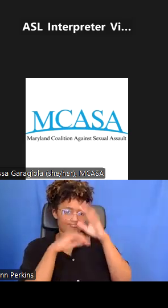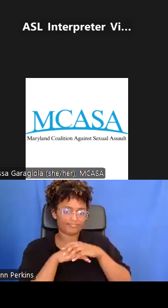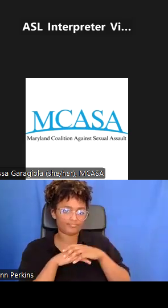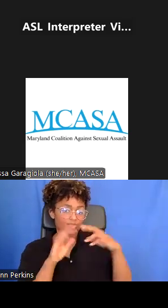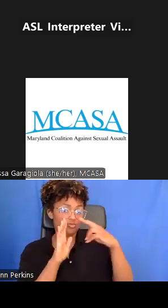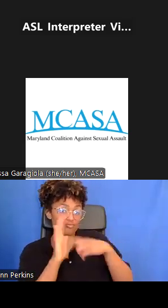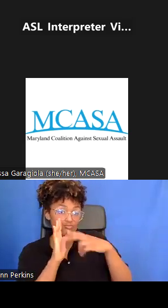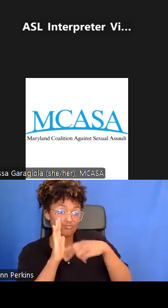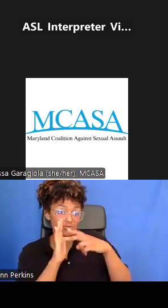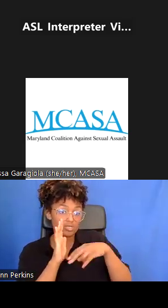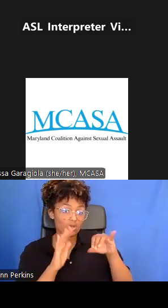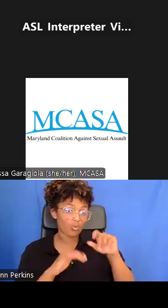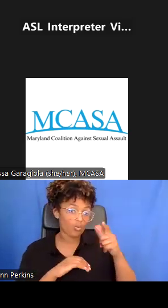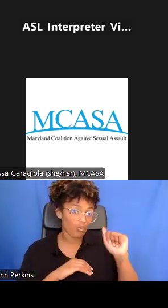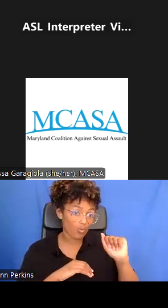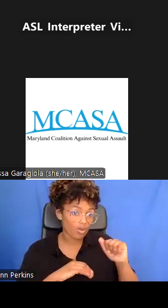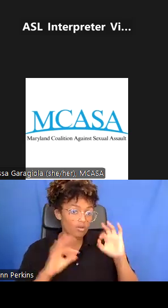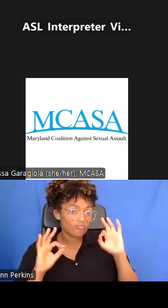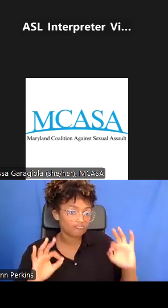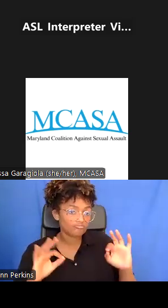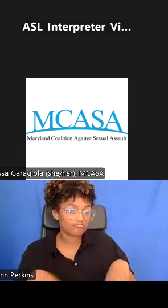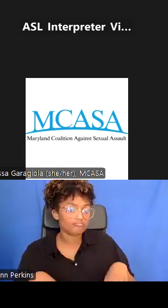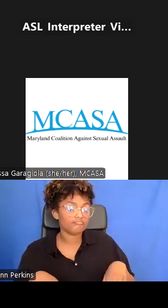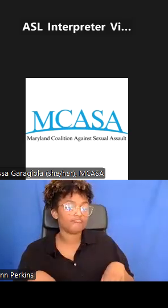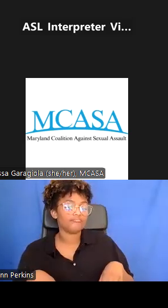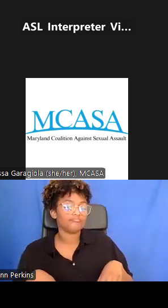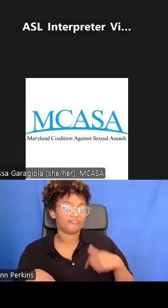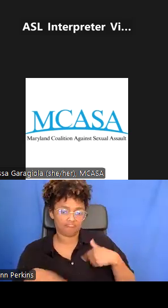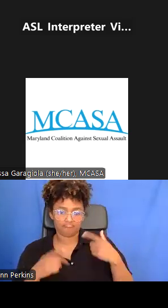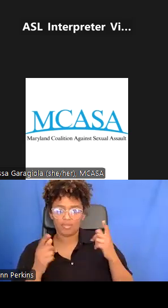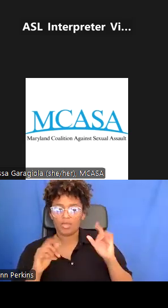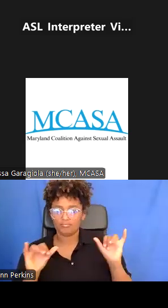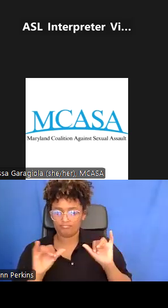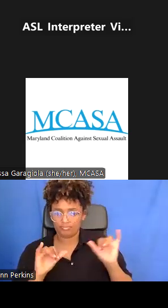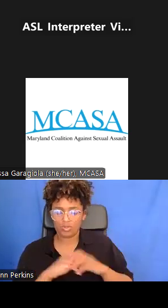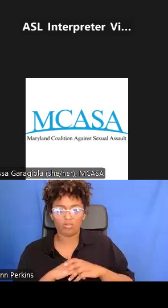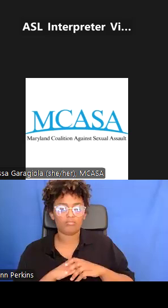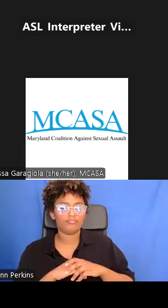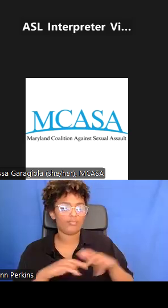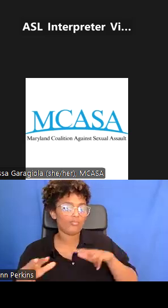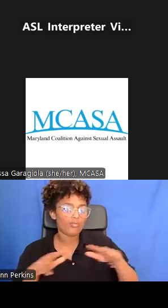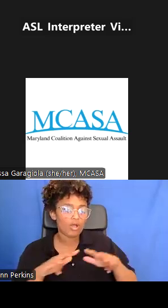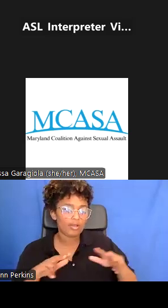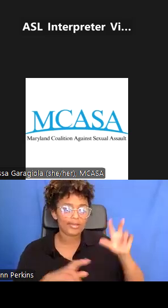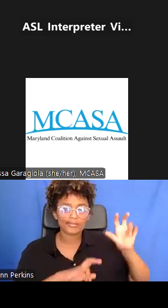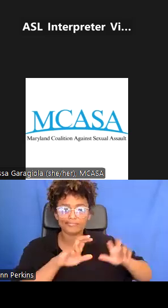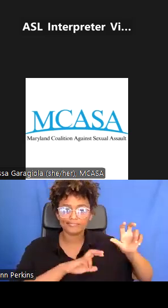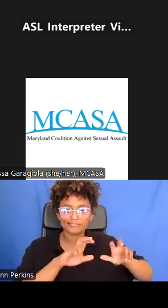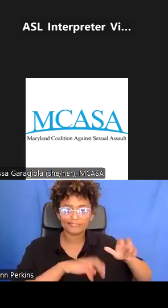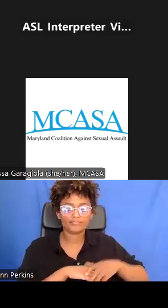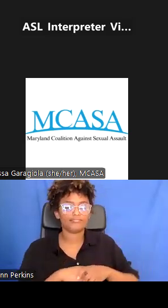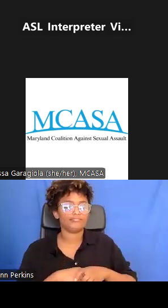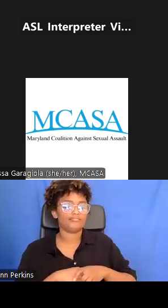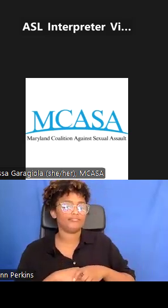my heart with their first couple. Those are things that I do. Walking and hiking, massages, going for